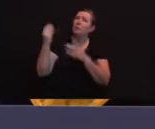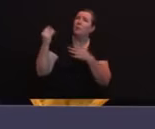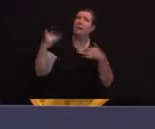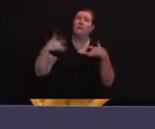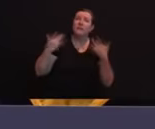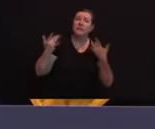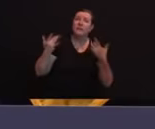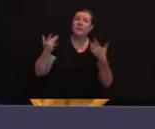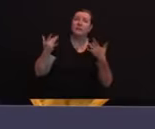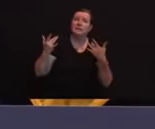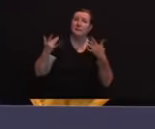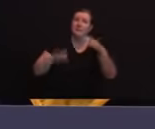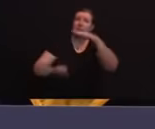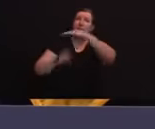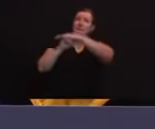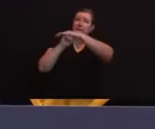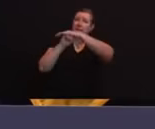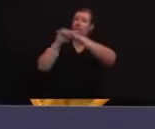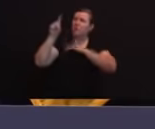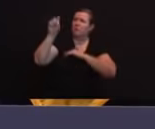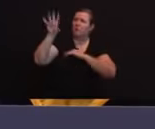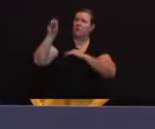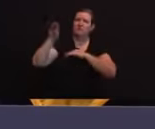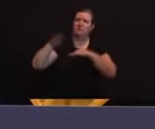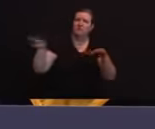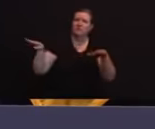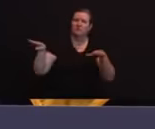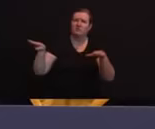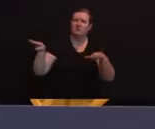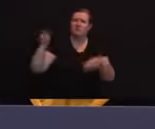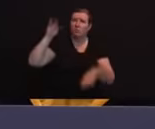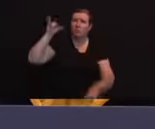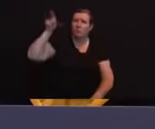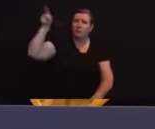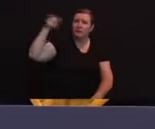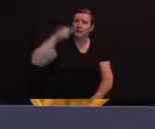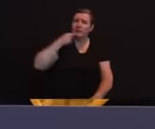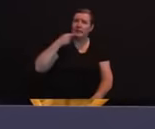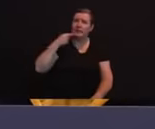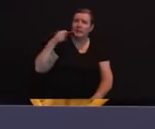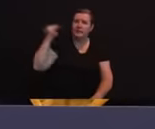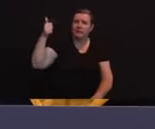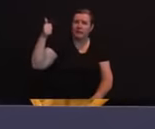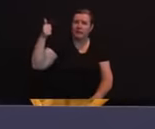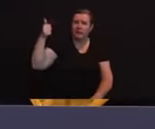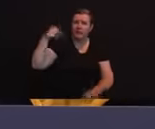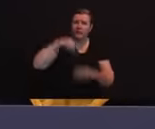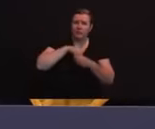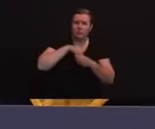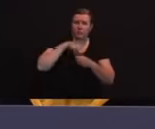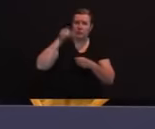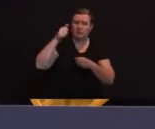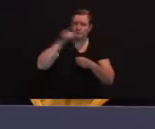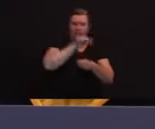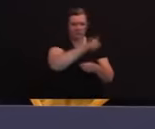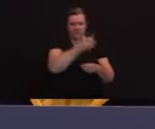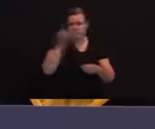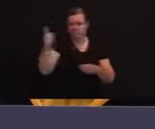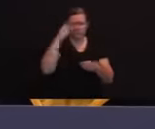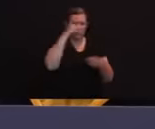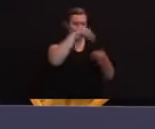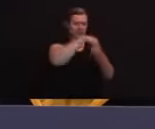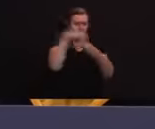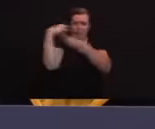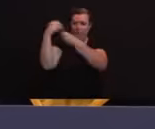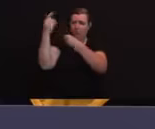New York is limiting both indoor and outdoor gatherings at private residences to just 10 people? To what? To just 10 people. Yep. I